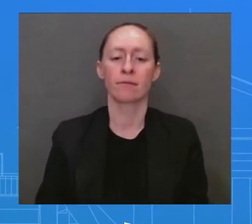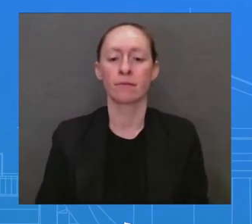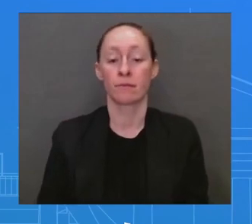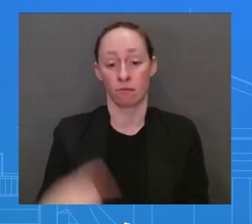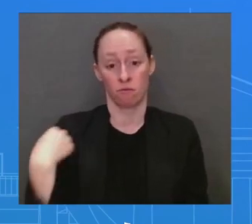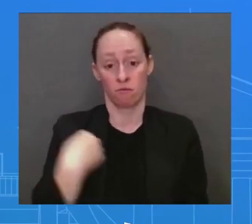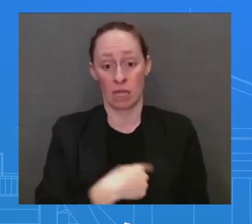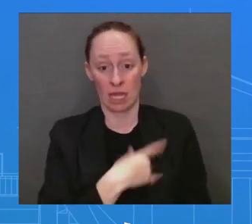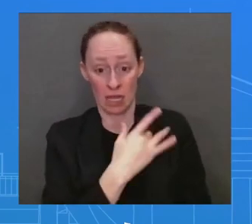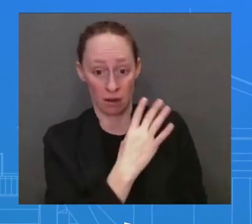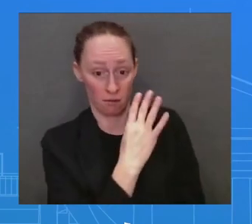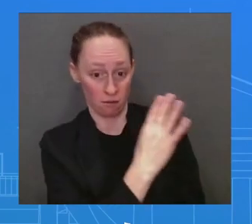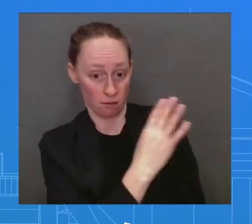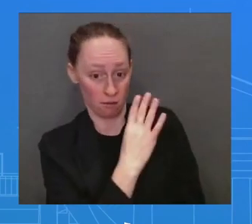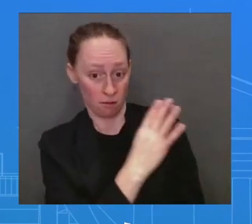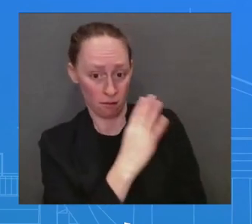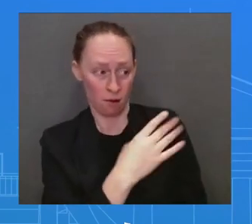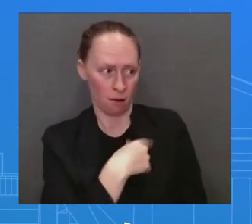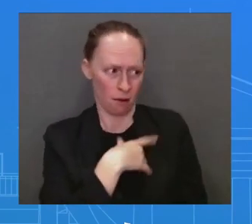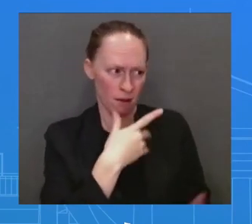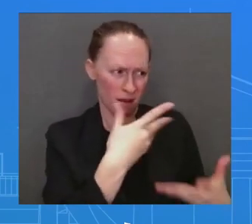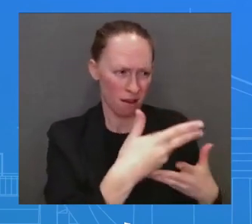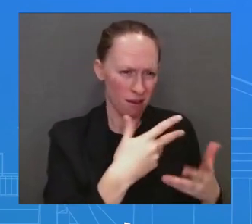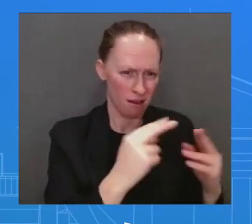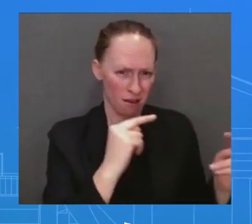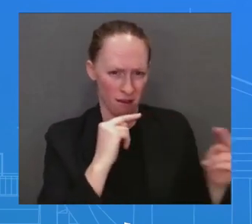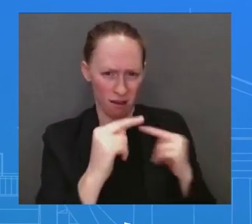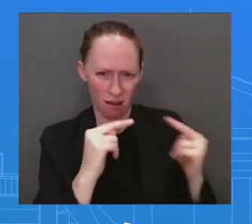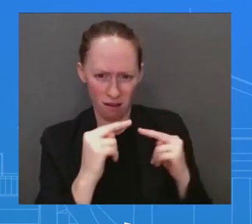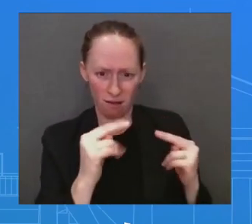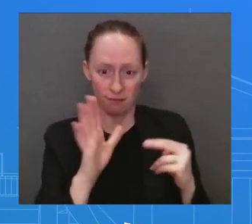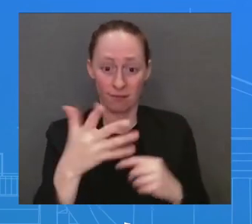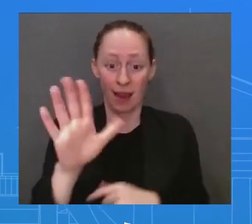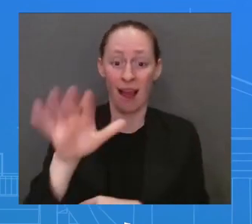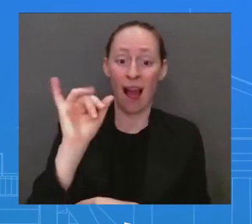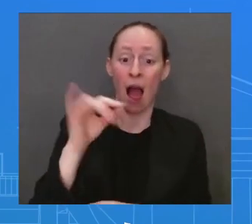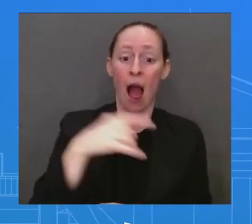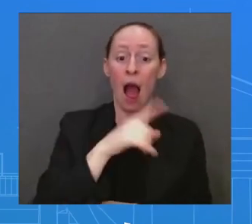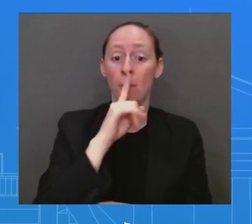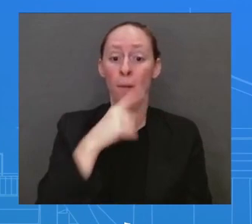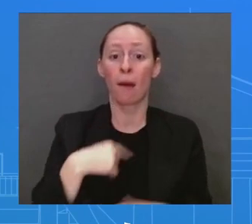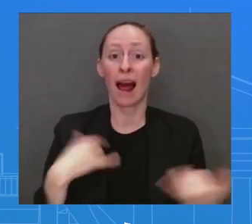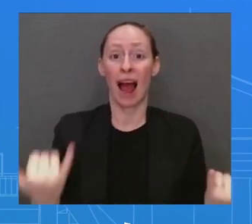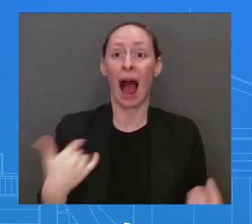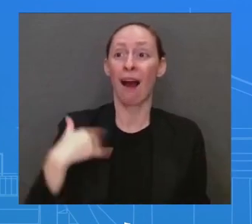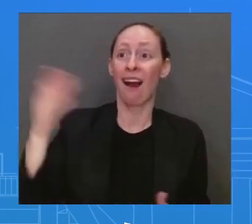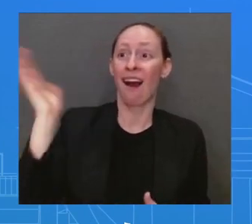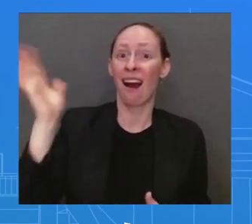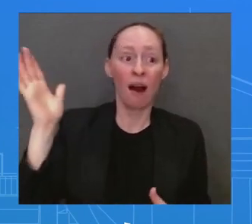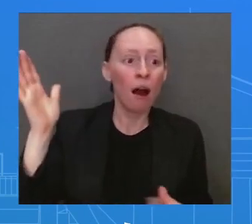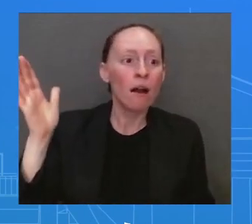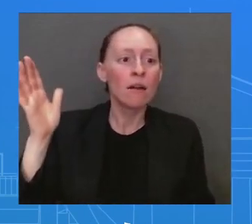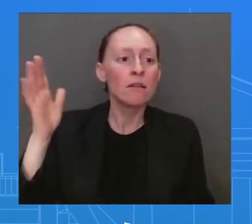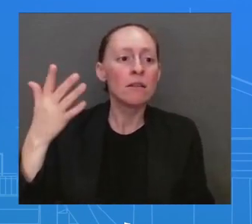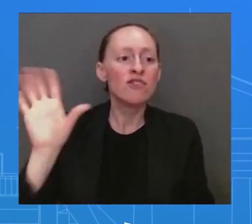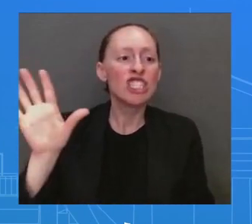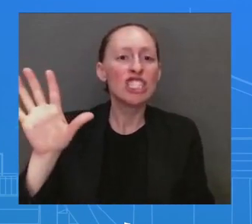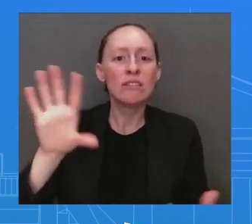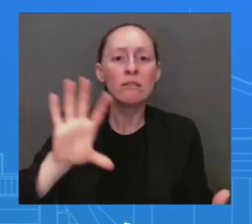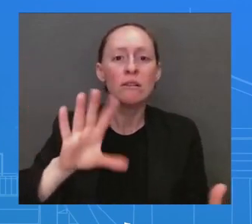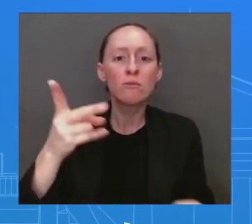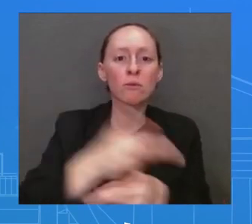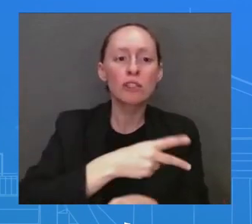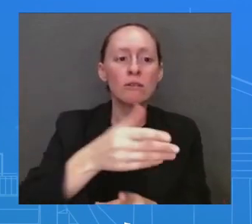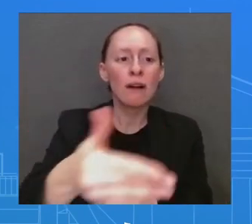lest I say something that makes it harder to do it in the future. Put that aside for a second. We have said, continue to say, that fuel